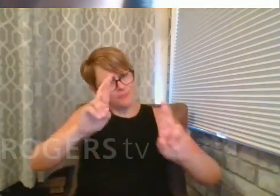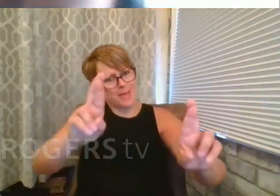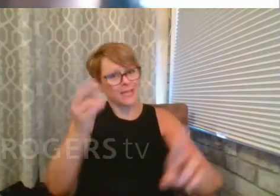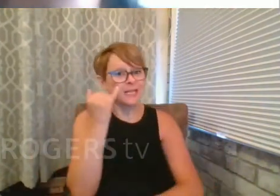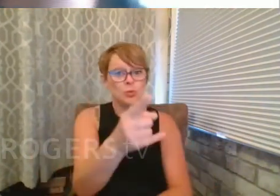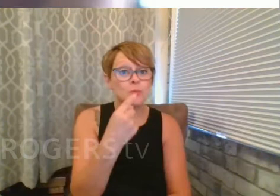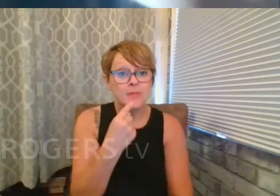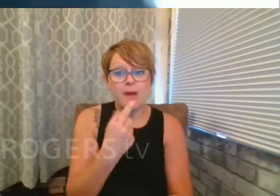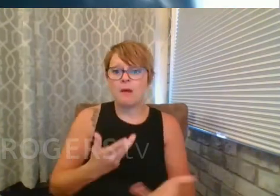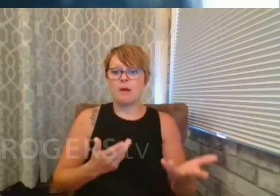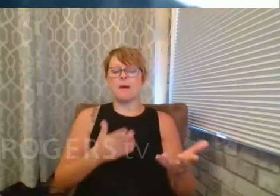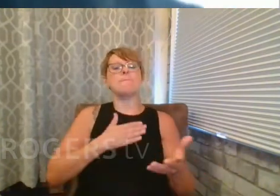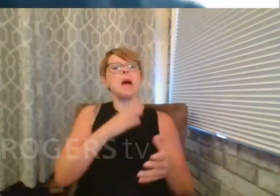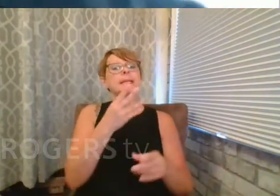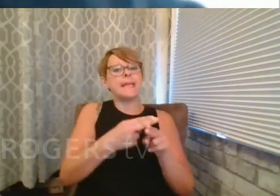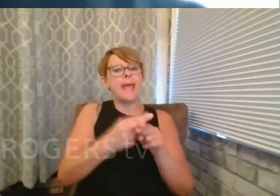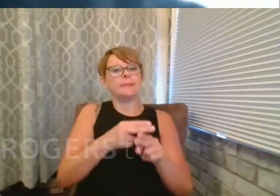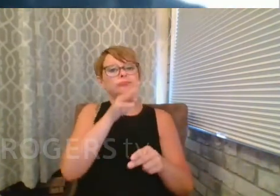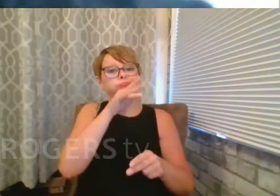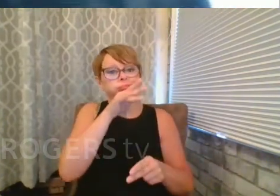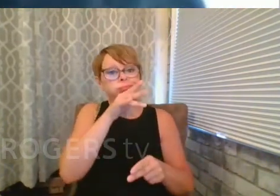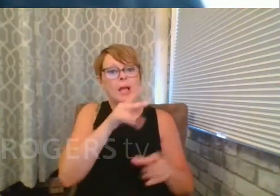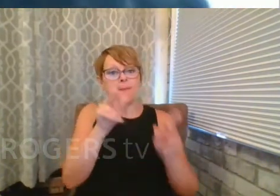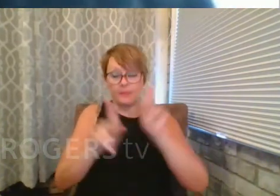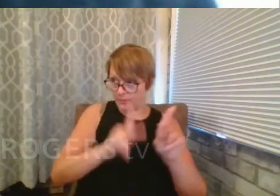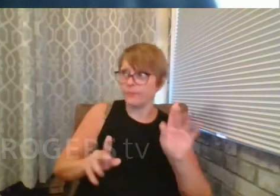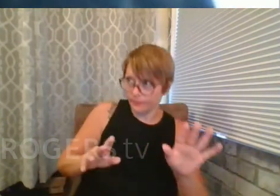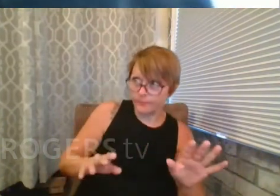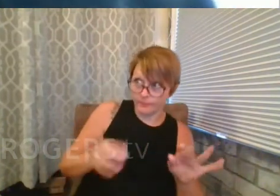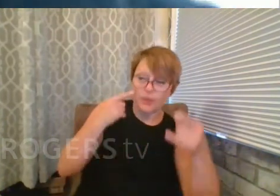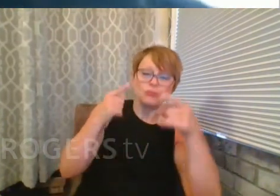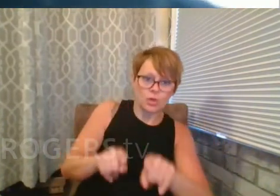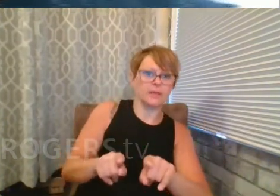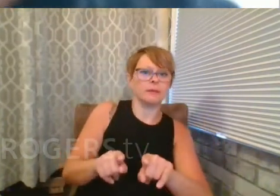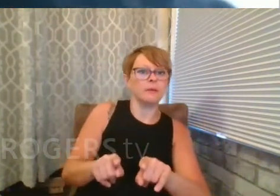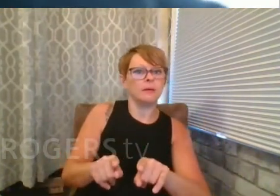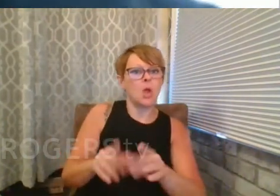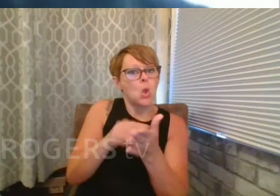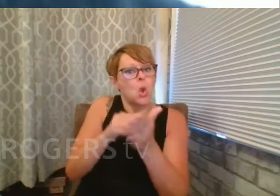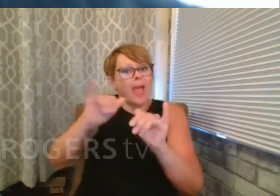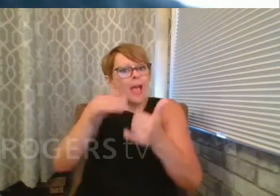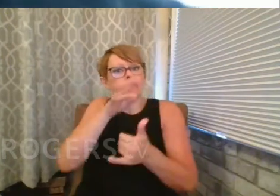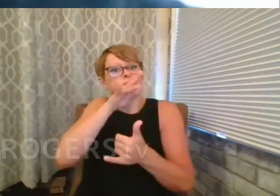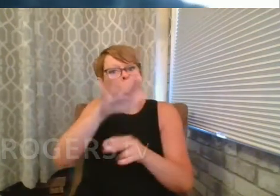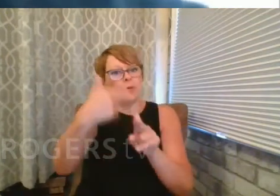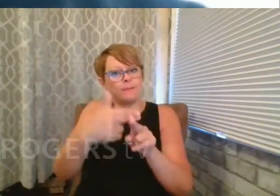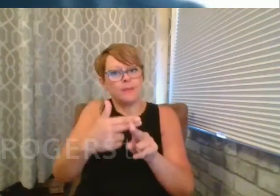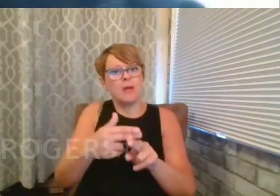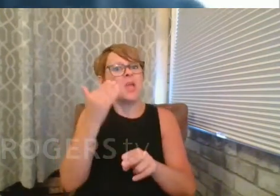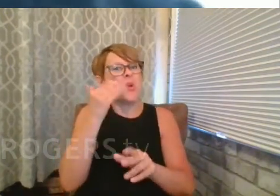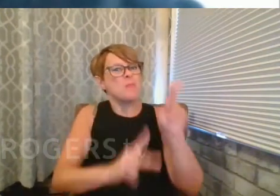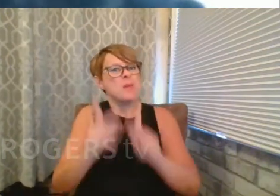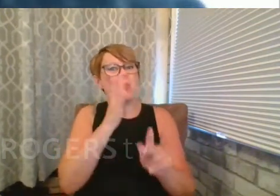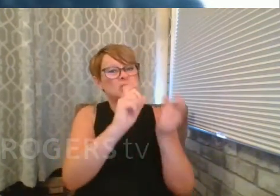way my name is pronounced, people will agree to it. You don't have to change. I know a lot of people who have changed names to get jobs or to get